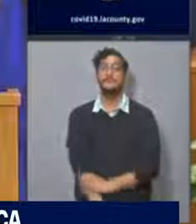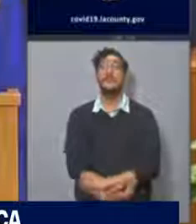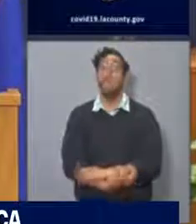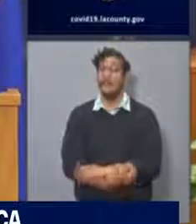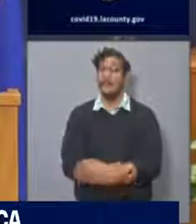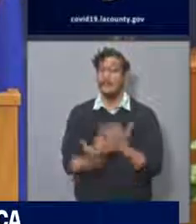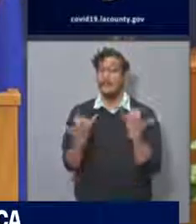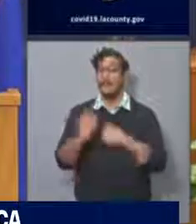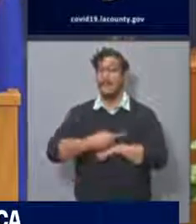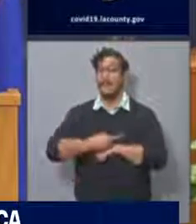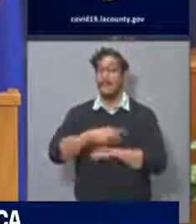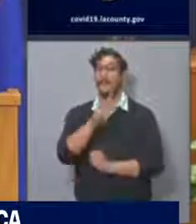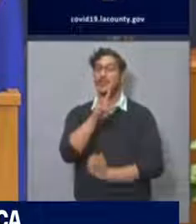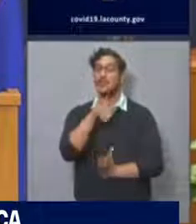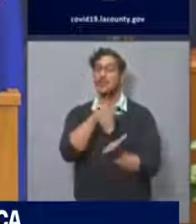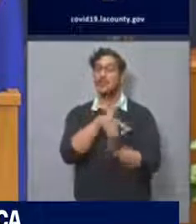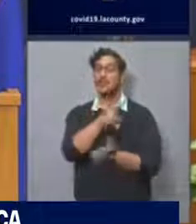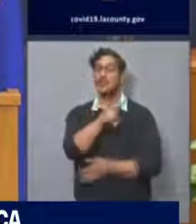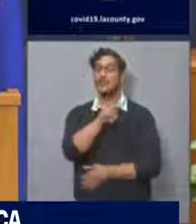Today, there are